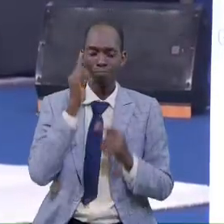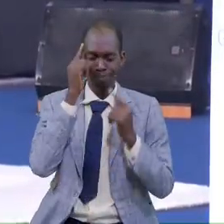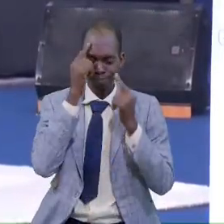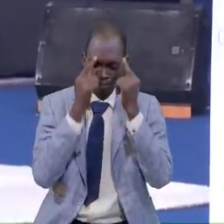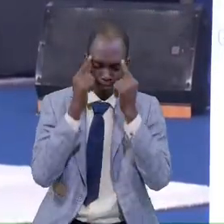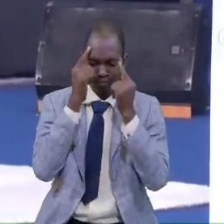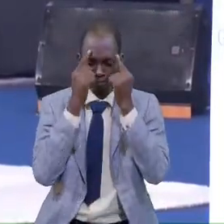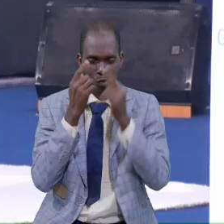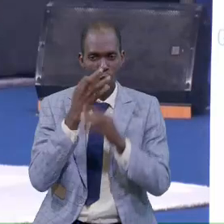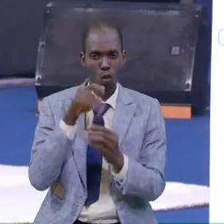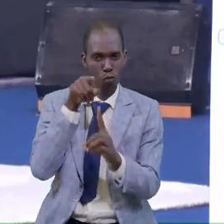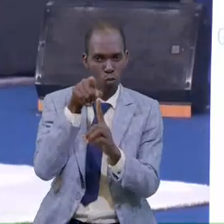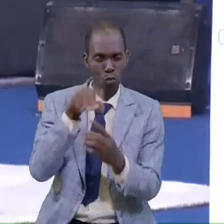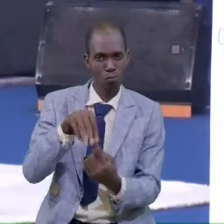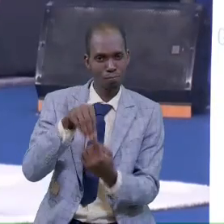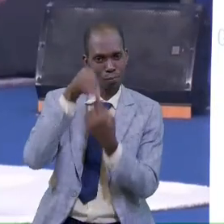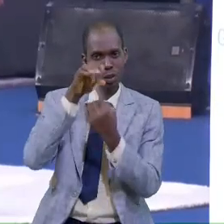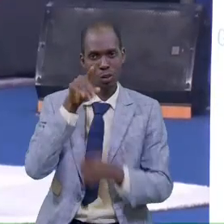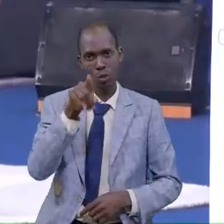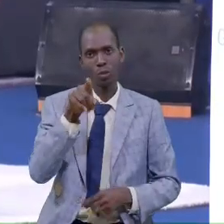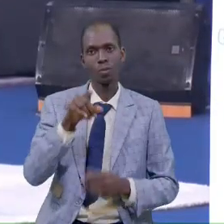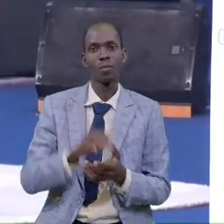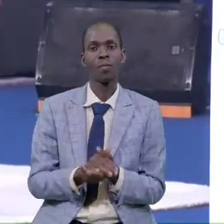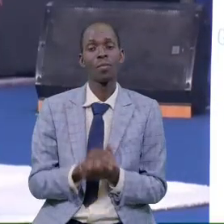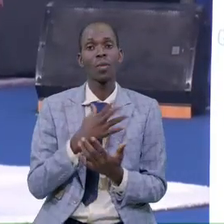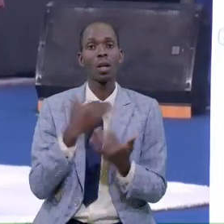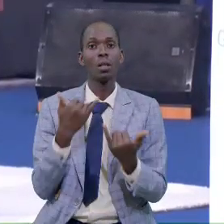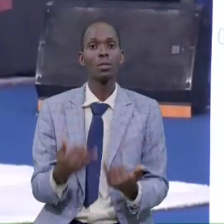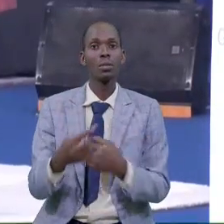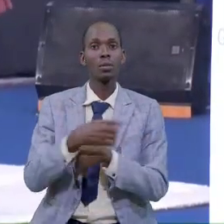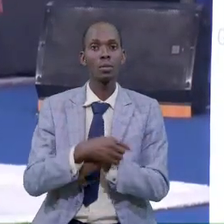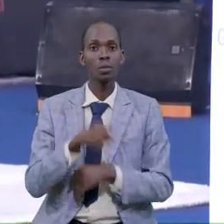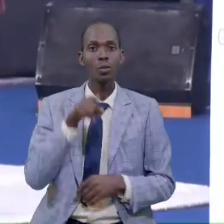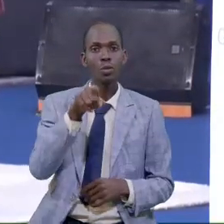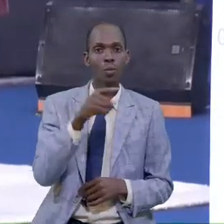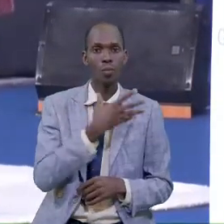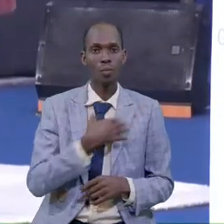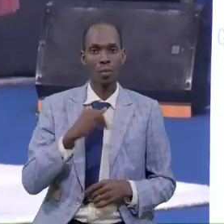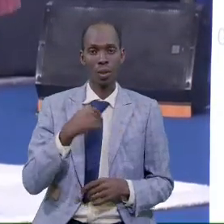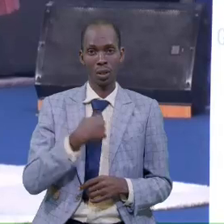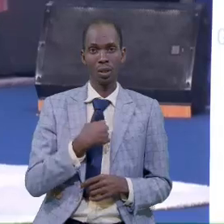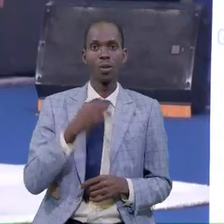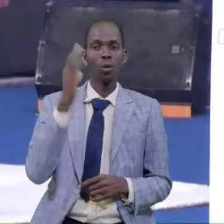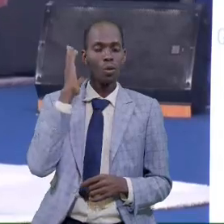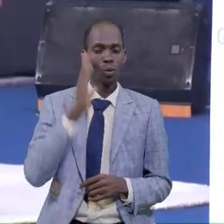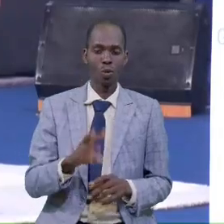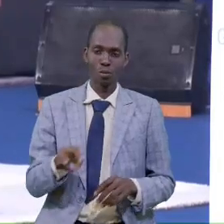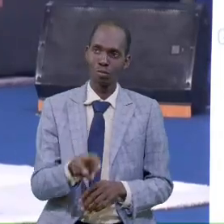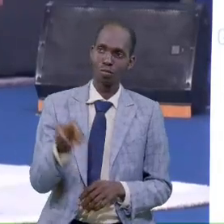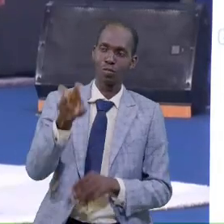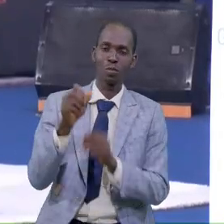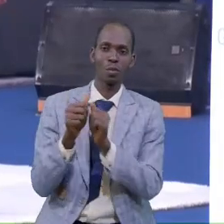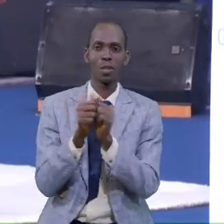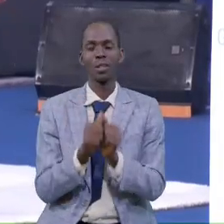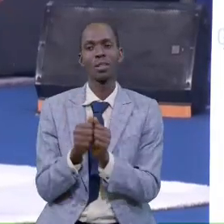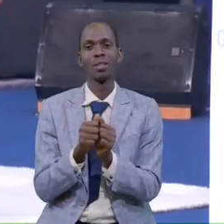particular. And today, you and I will go on a journey. We're